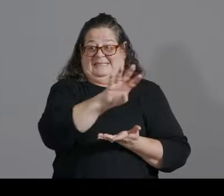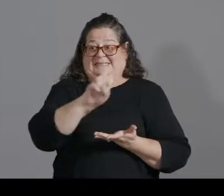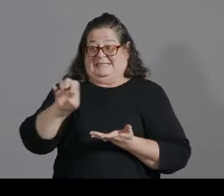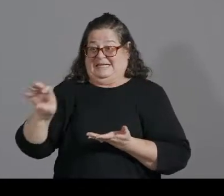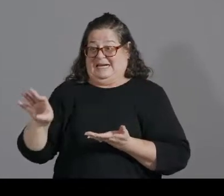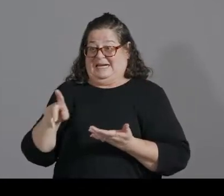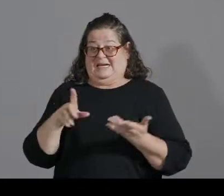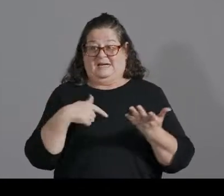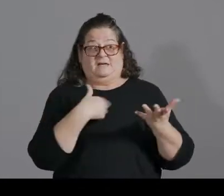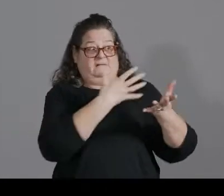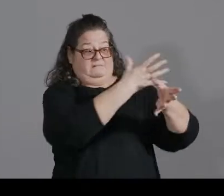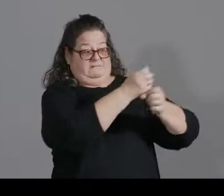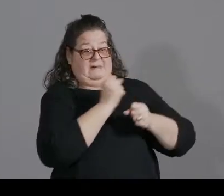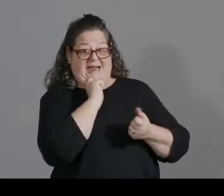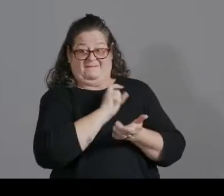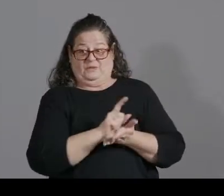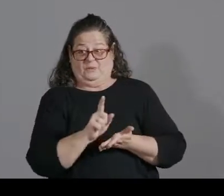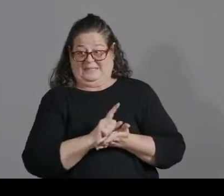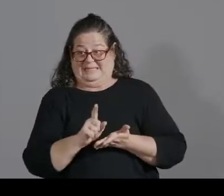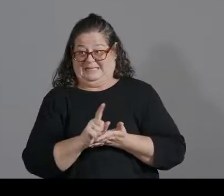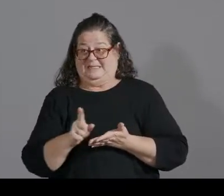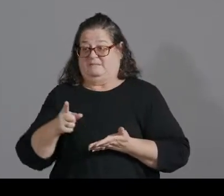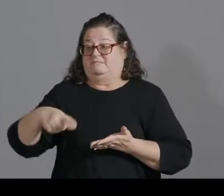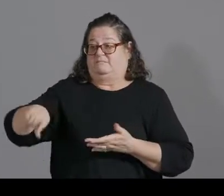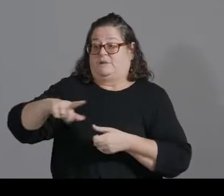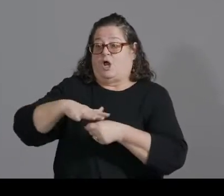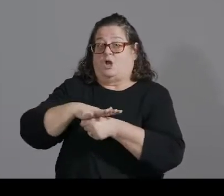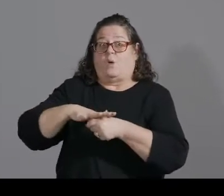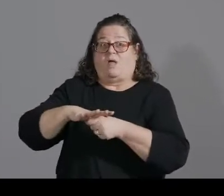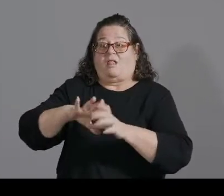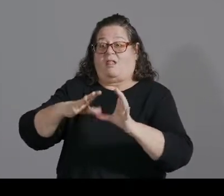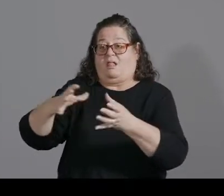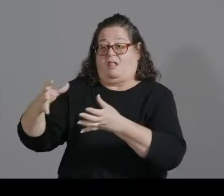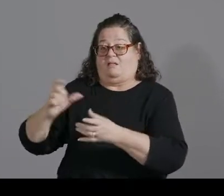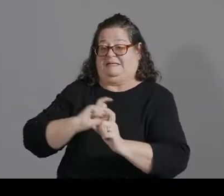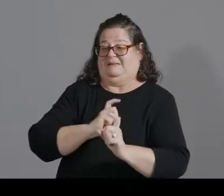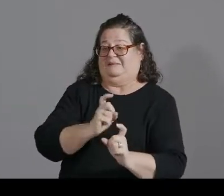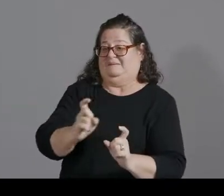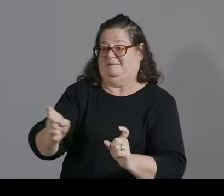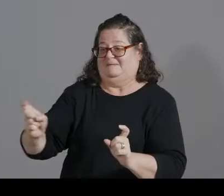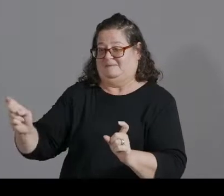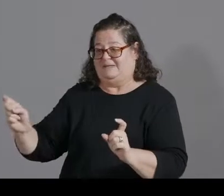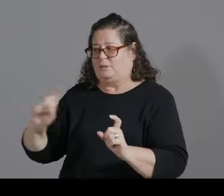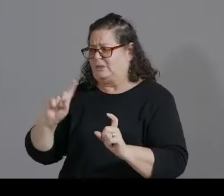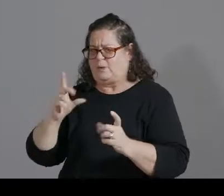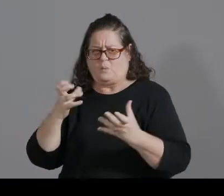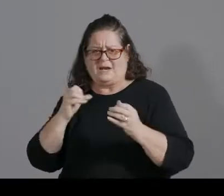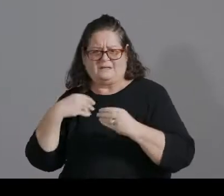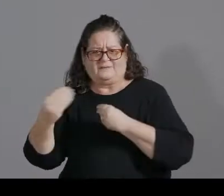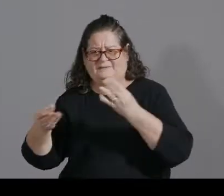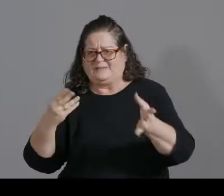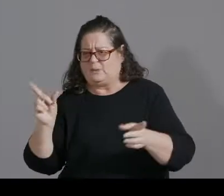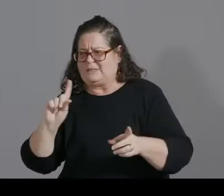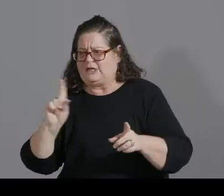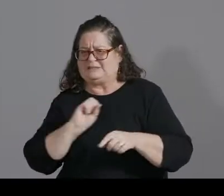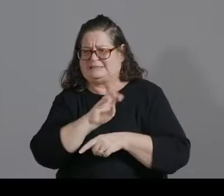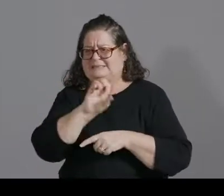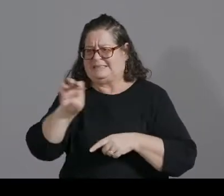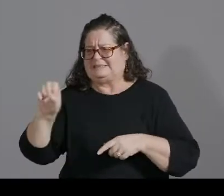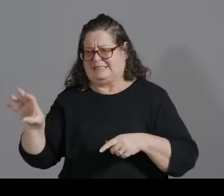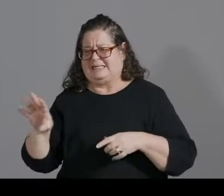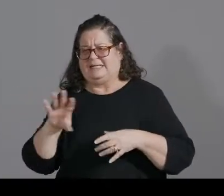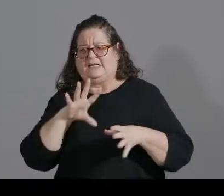the local allocators then tell us who they want that vaccine to go to. We then place those orders with CDC, and